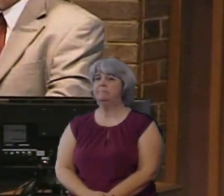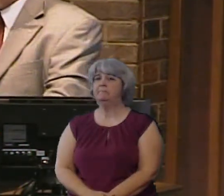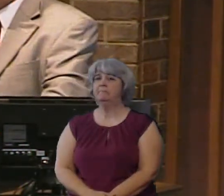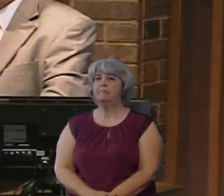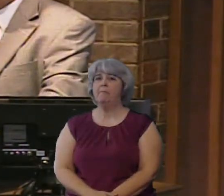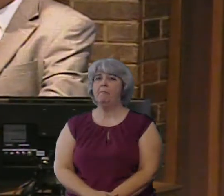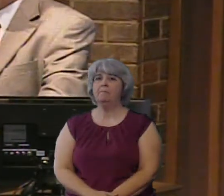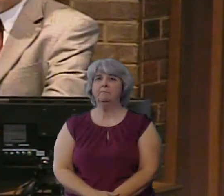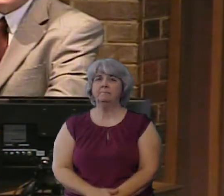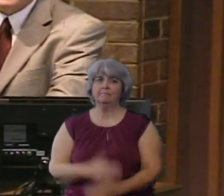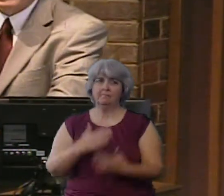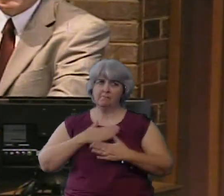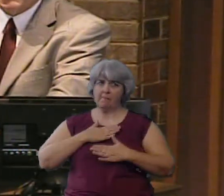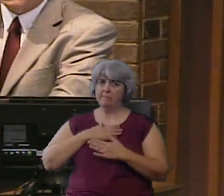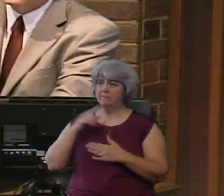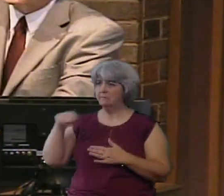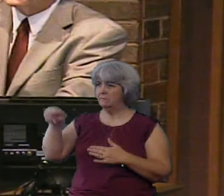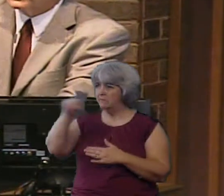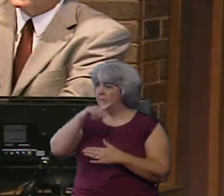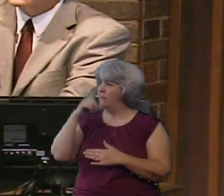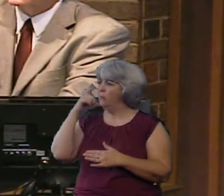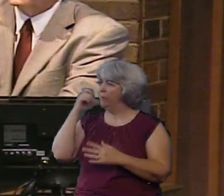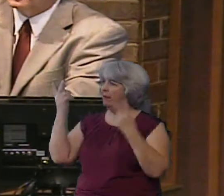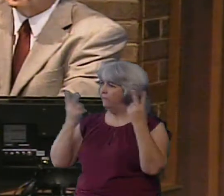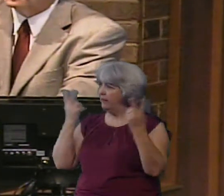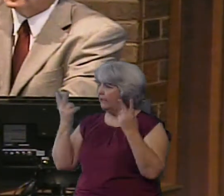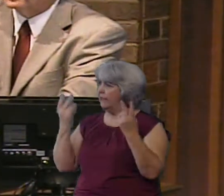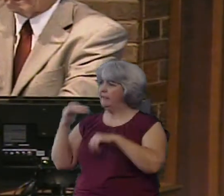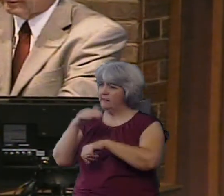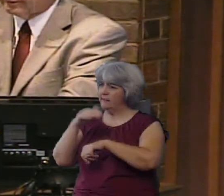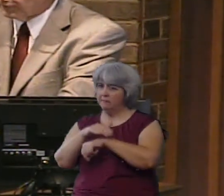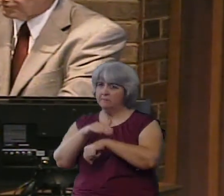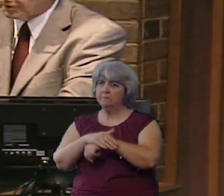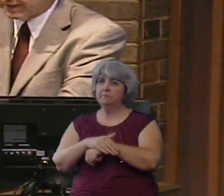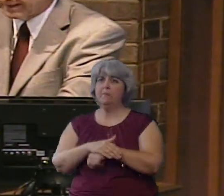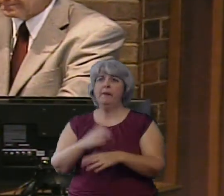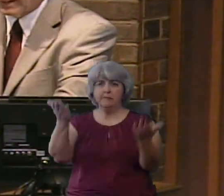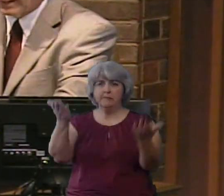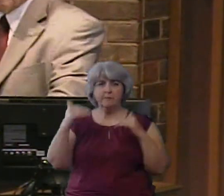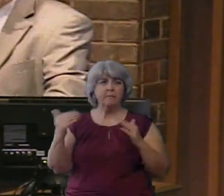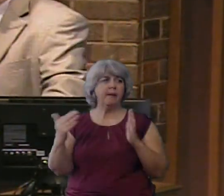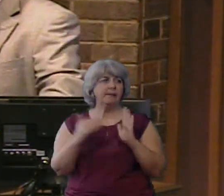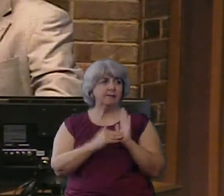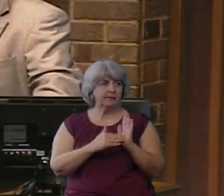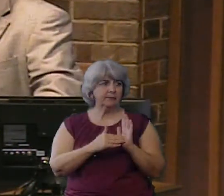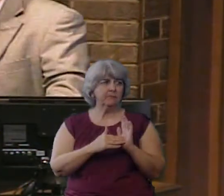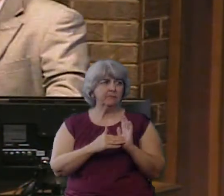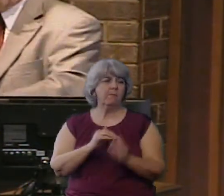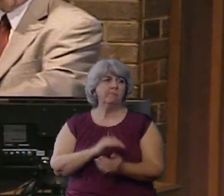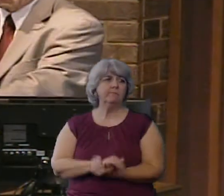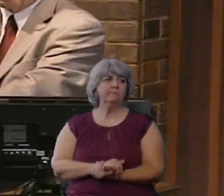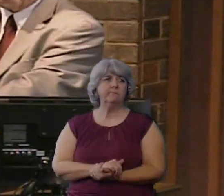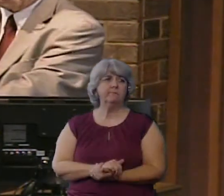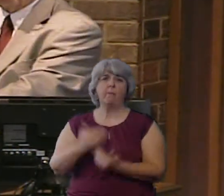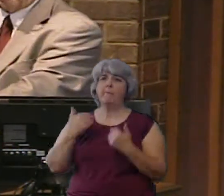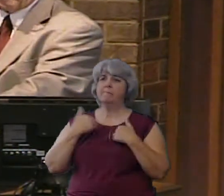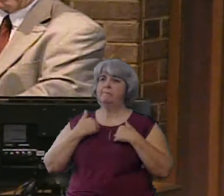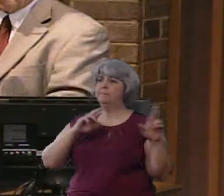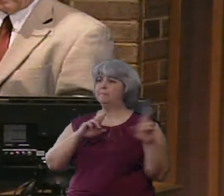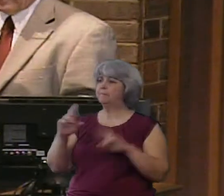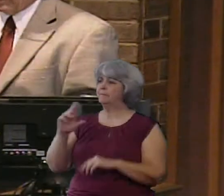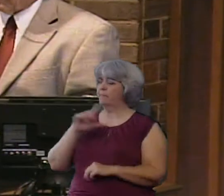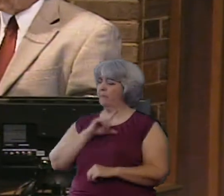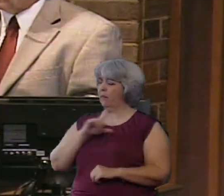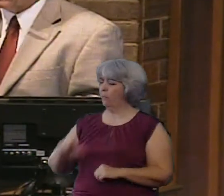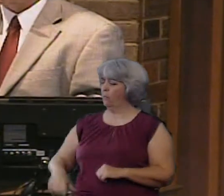We appreciate each one visiting tonight, if that's the case, and hope you'll come back at a future time. We do have the Lord's Supper still prepared